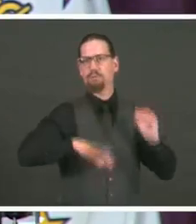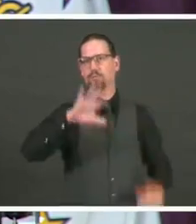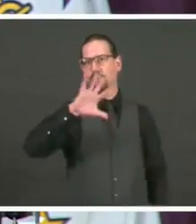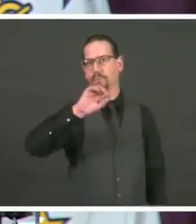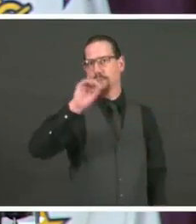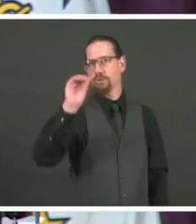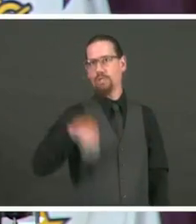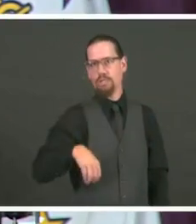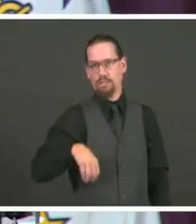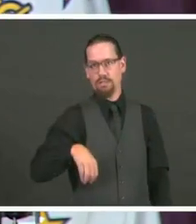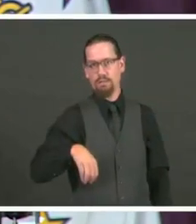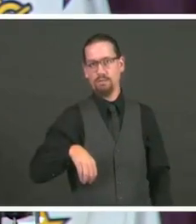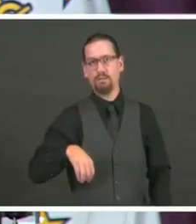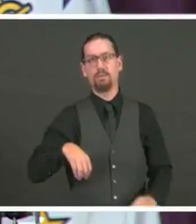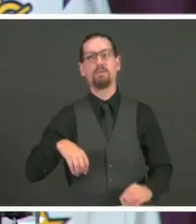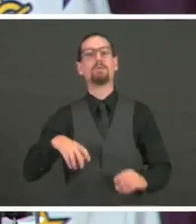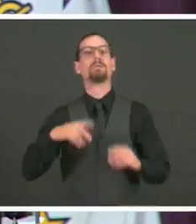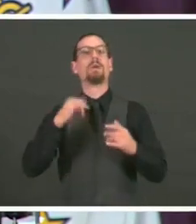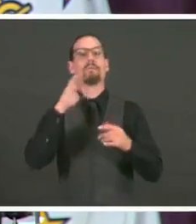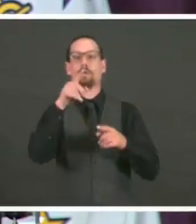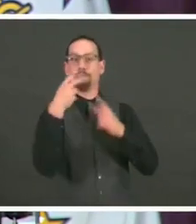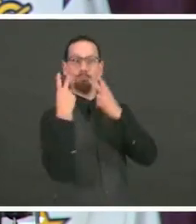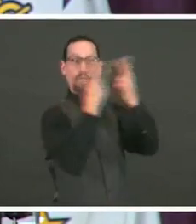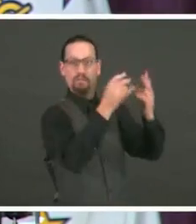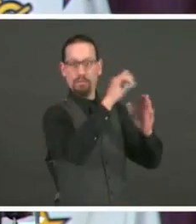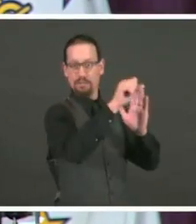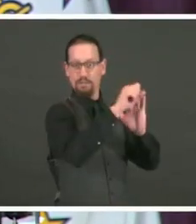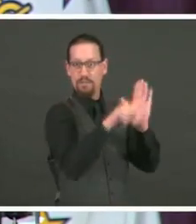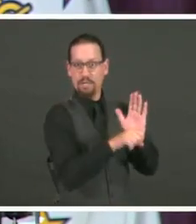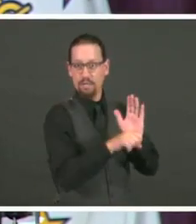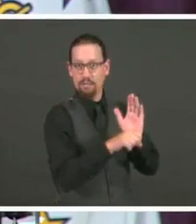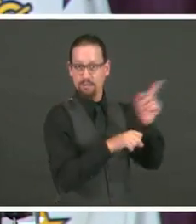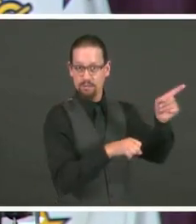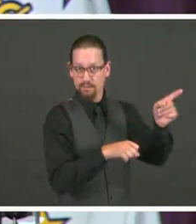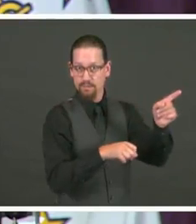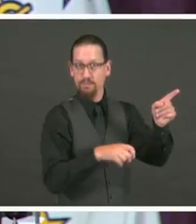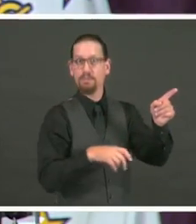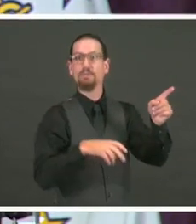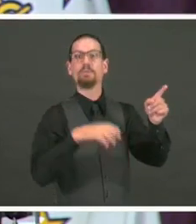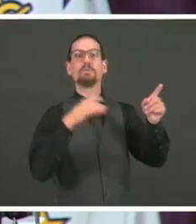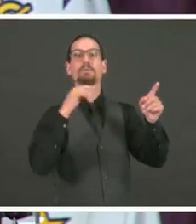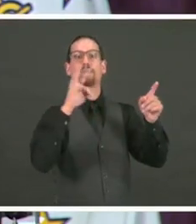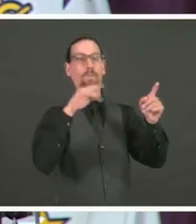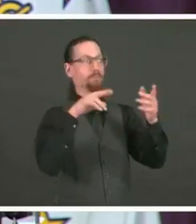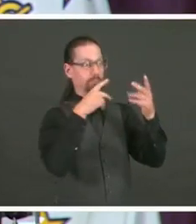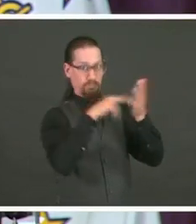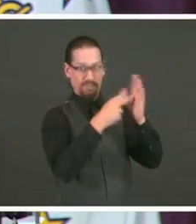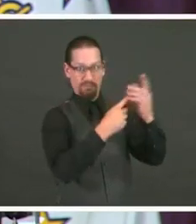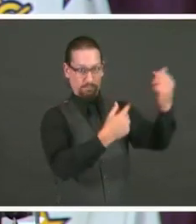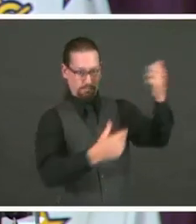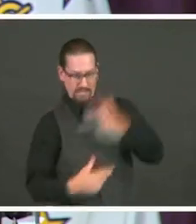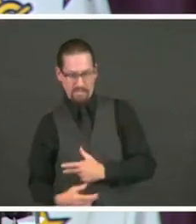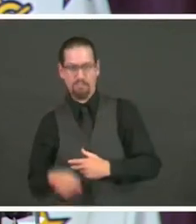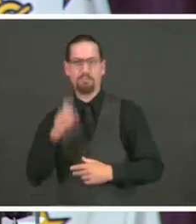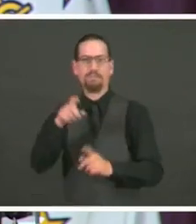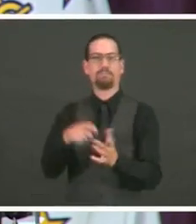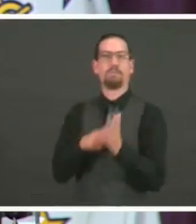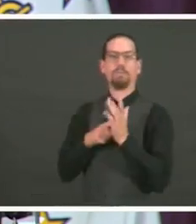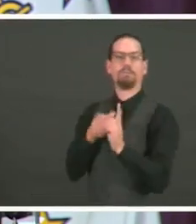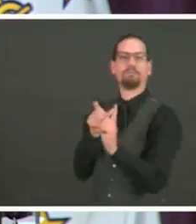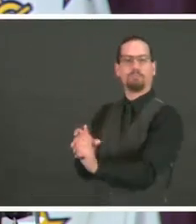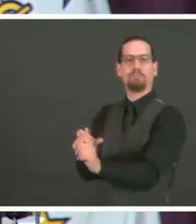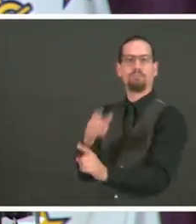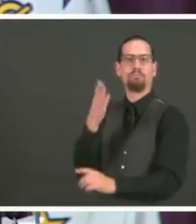places, must quarantine for 14 days or present a